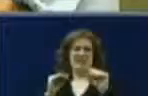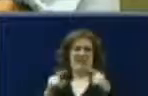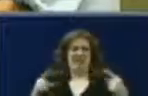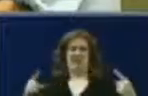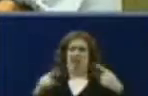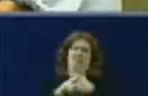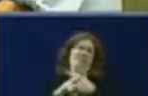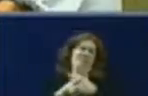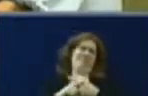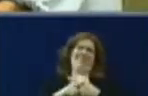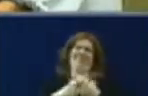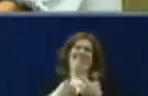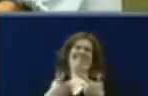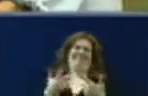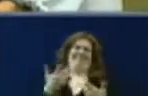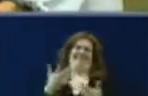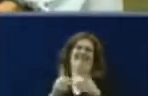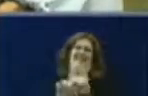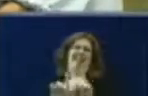imperative. I can't walk away from that.